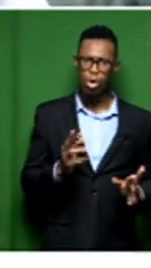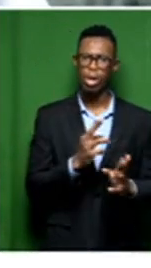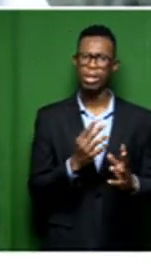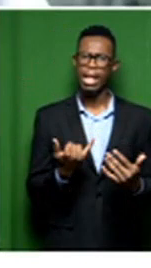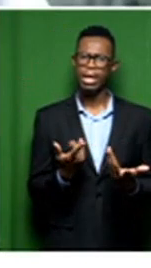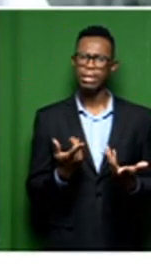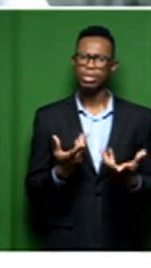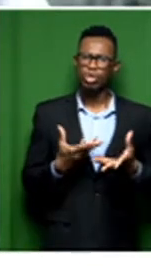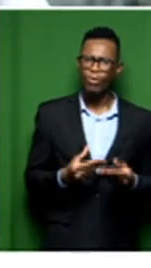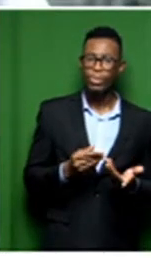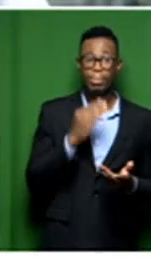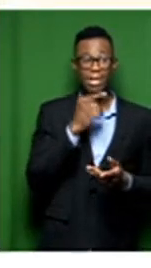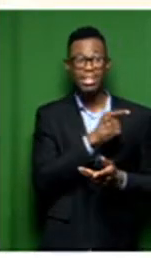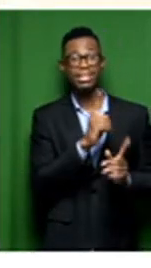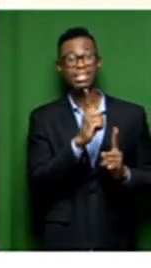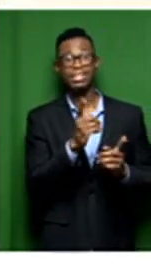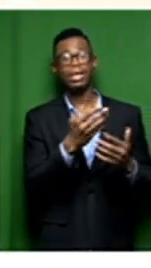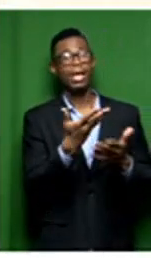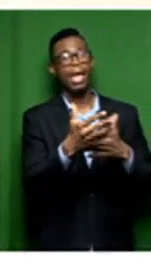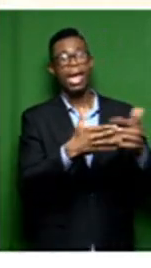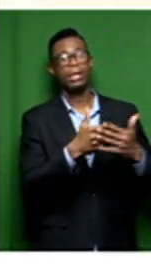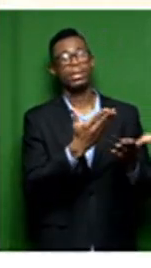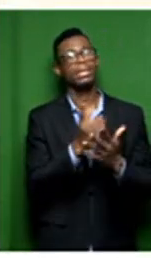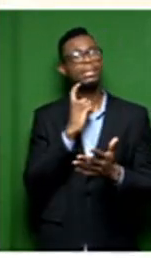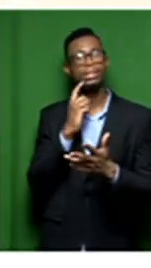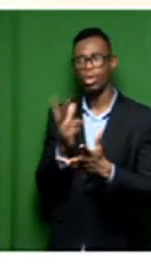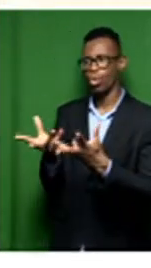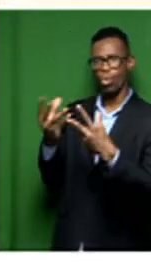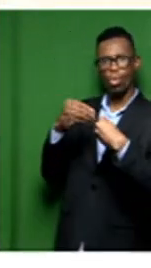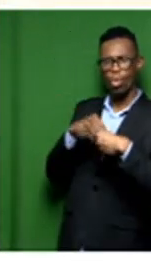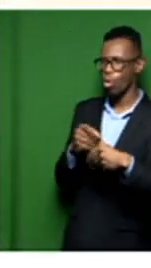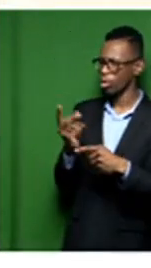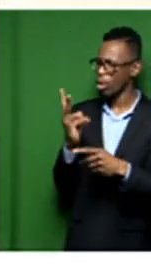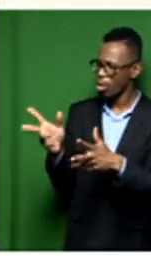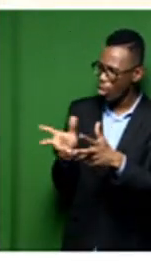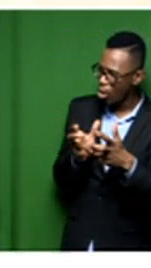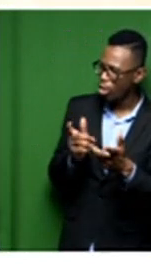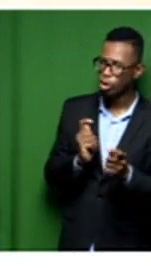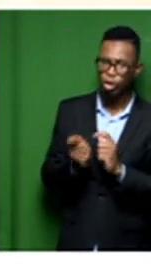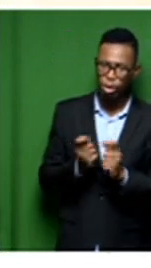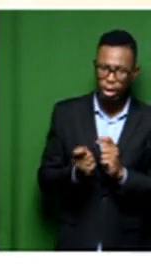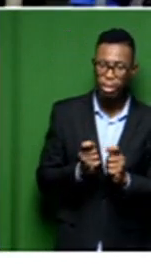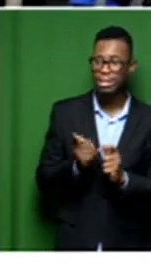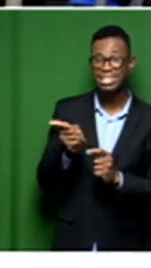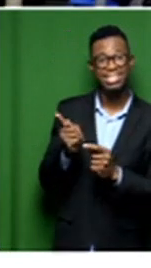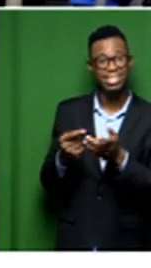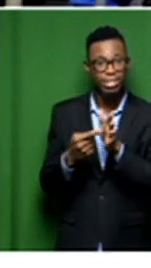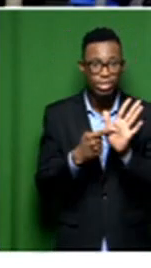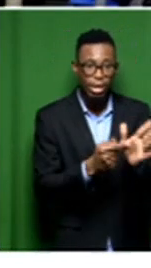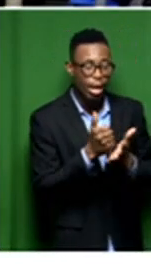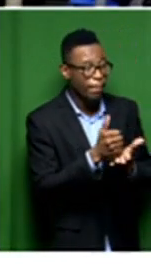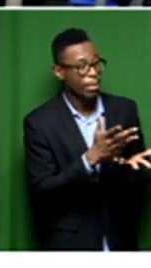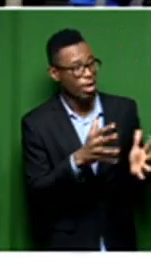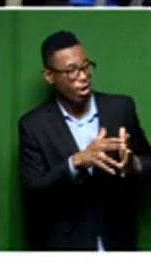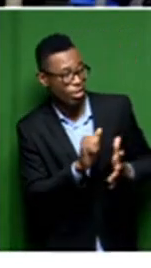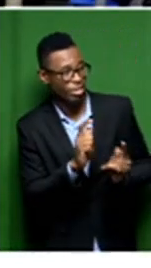easy to adapt lesson plans. It has provocations for dialogues, and it shows you how to turn your classroom into a playful